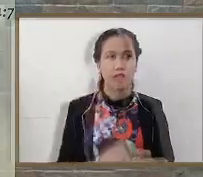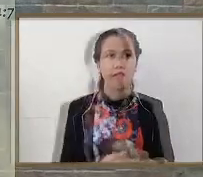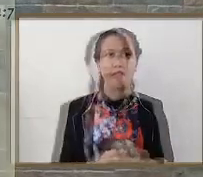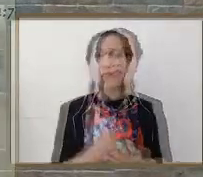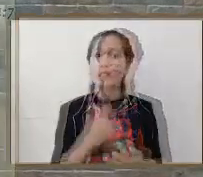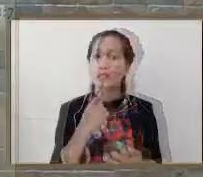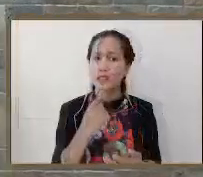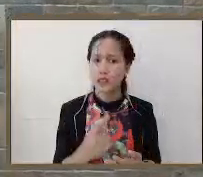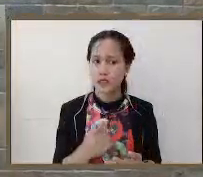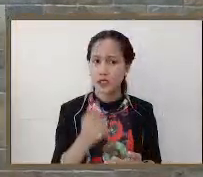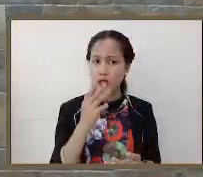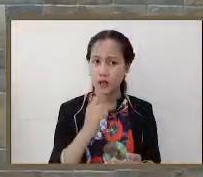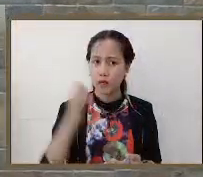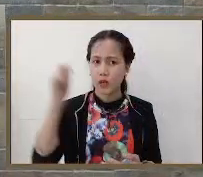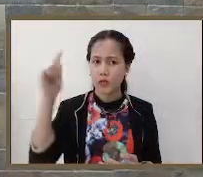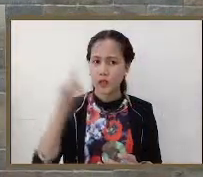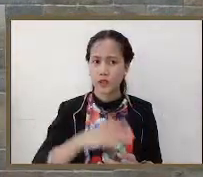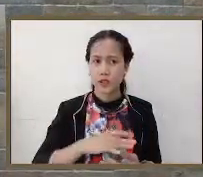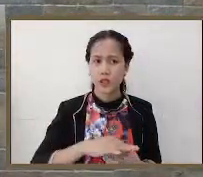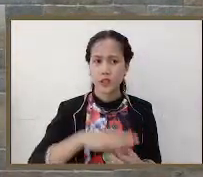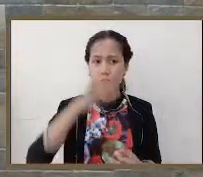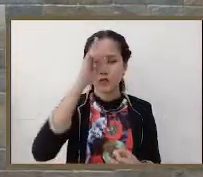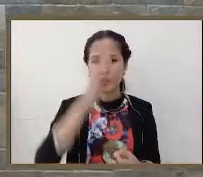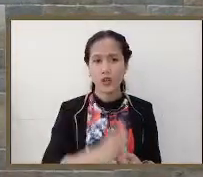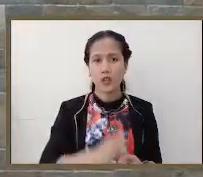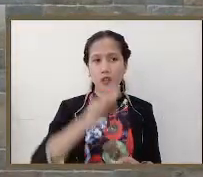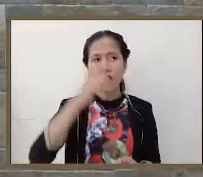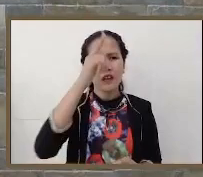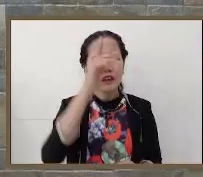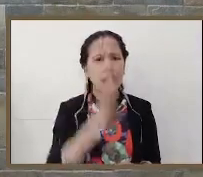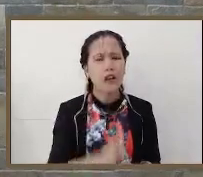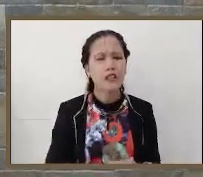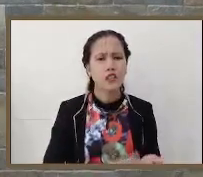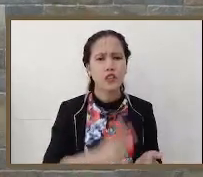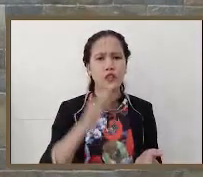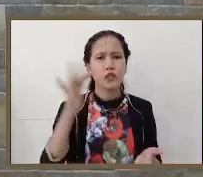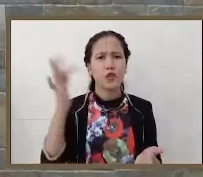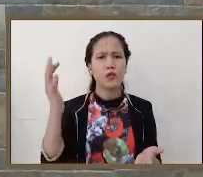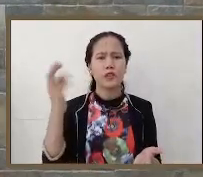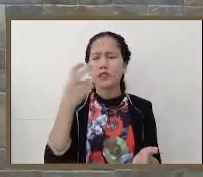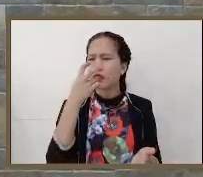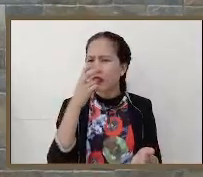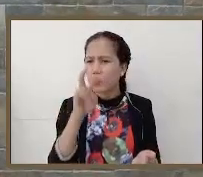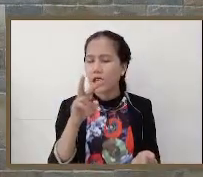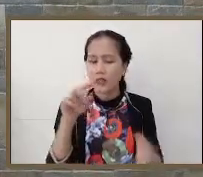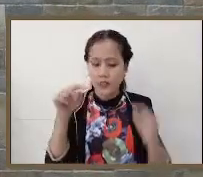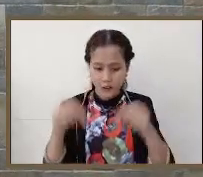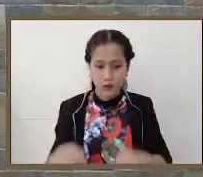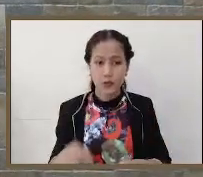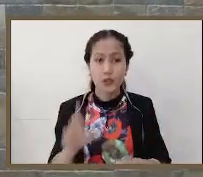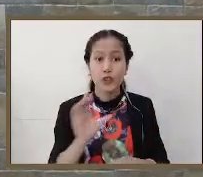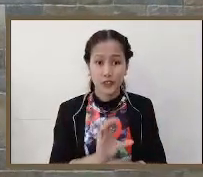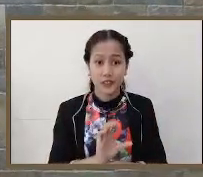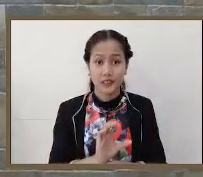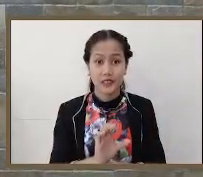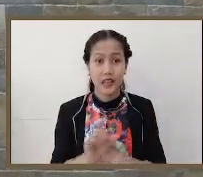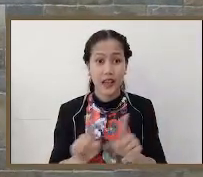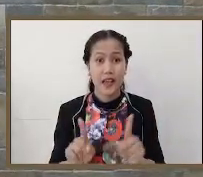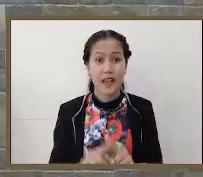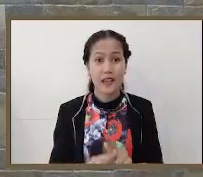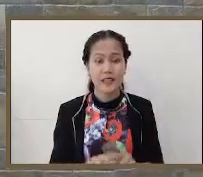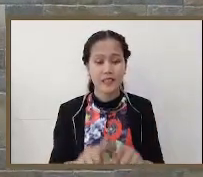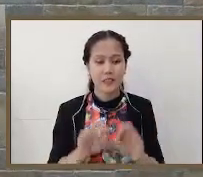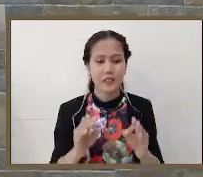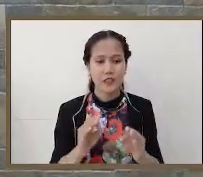Panginoon that God's glory is being manifested in our church as a church family. Amen. We are